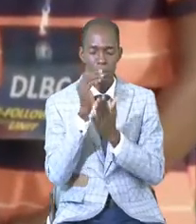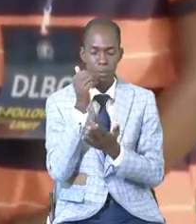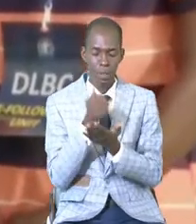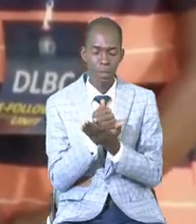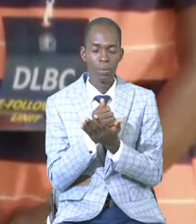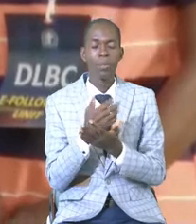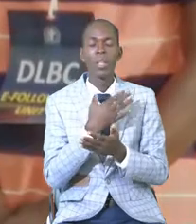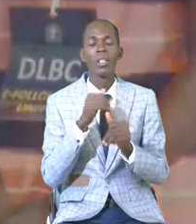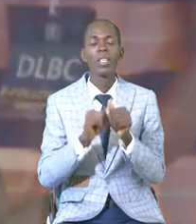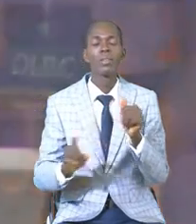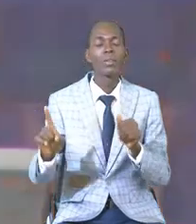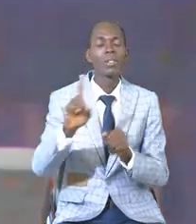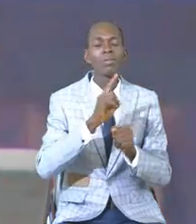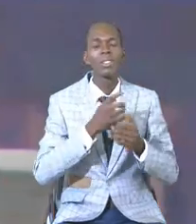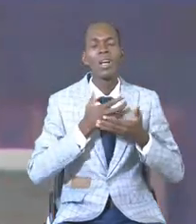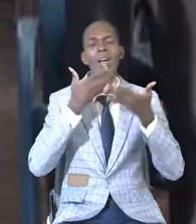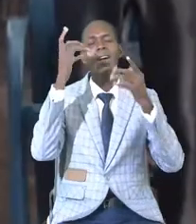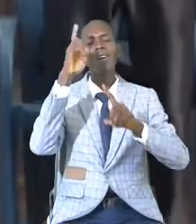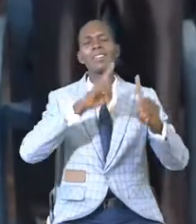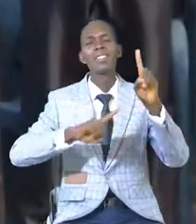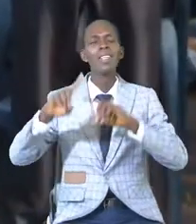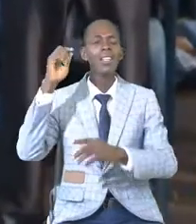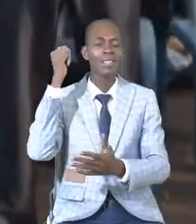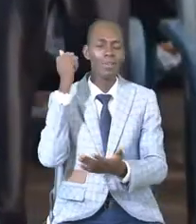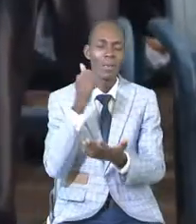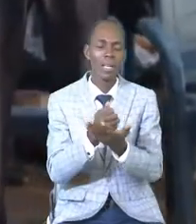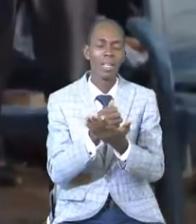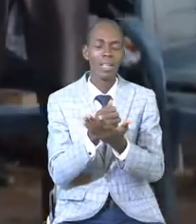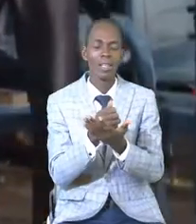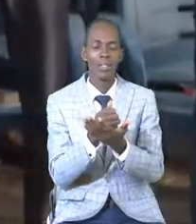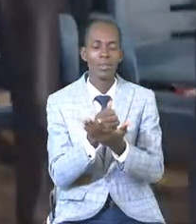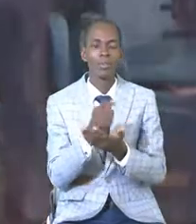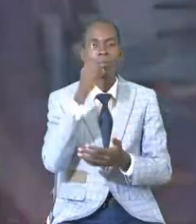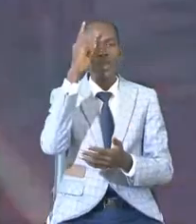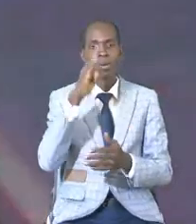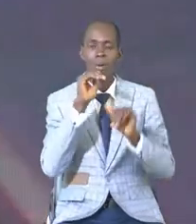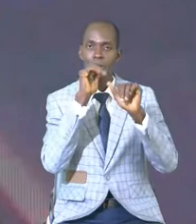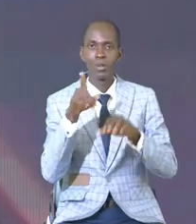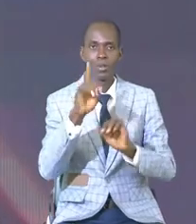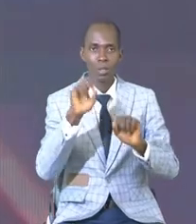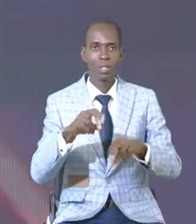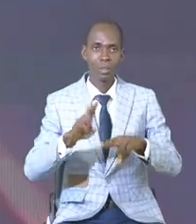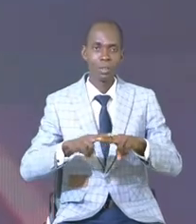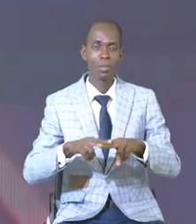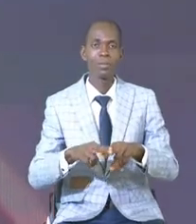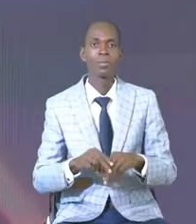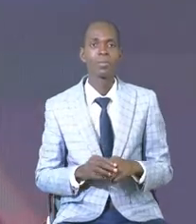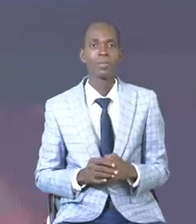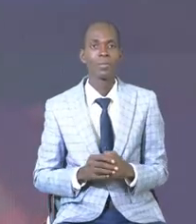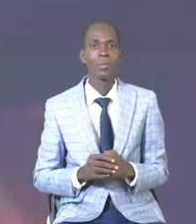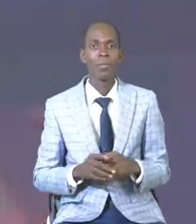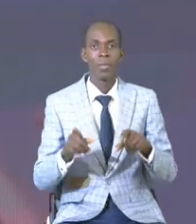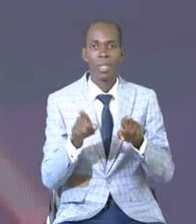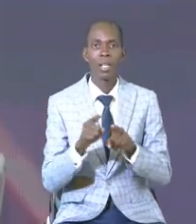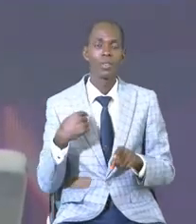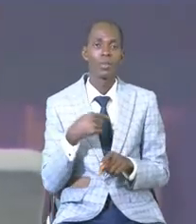And everybody said, Amen. God bless you. You can sit down. As we come to